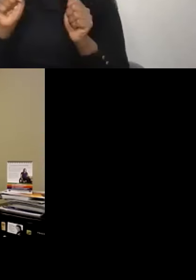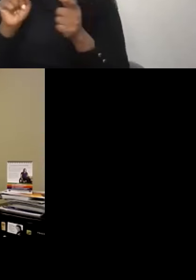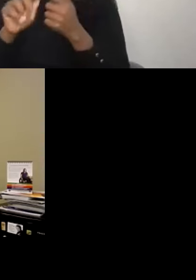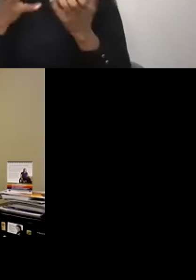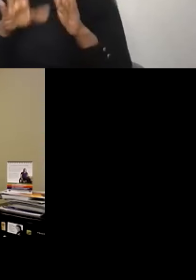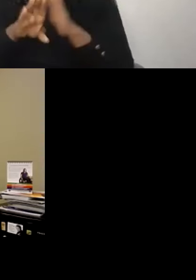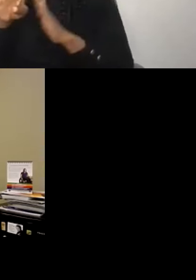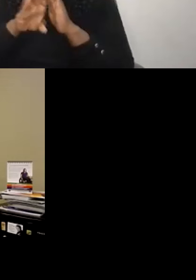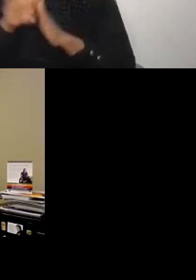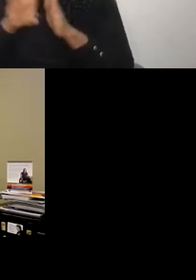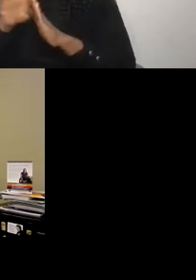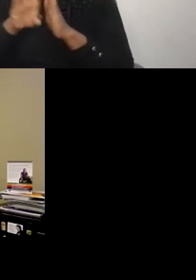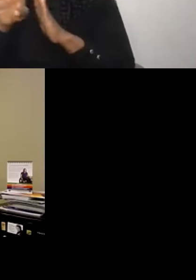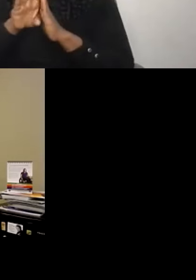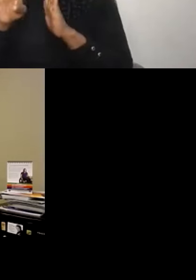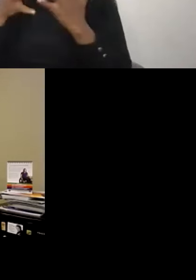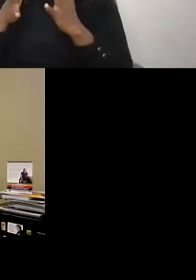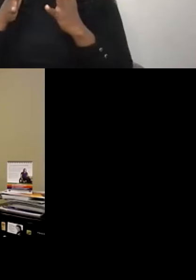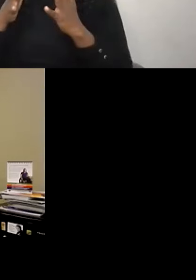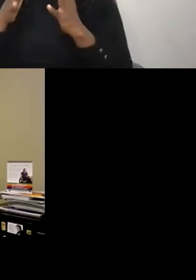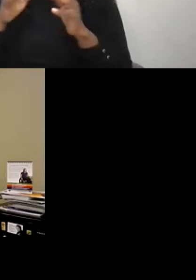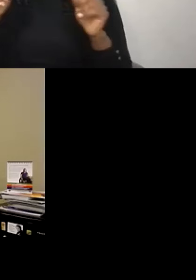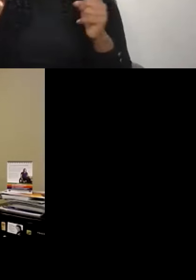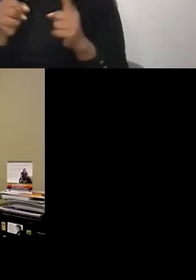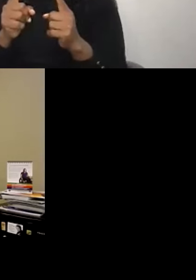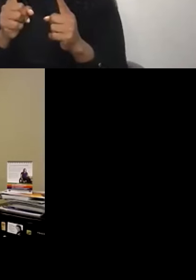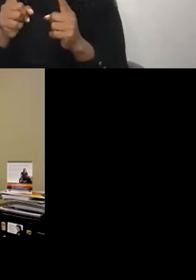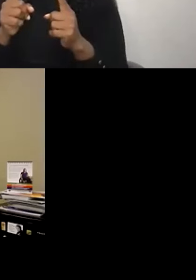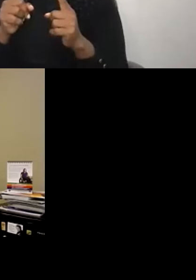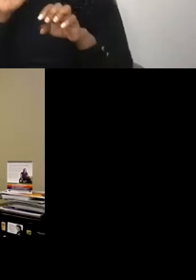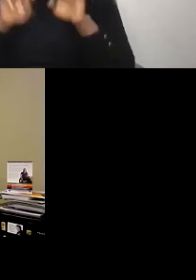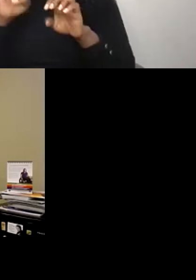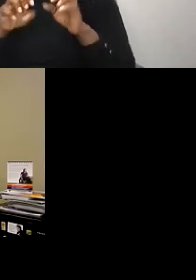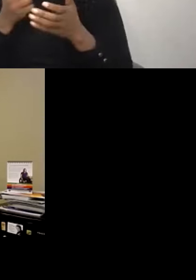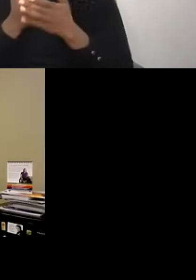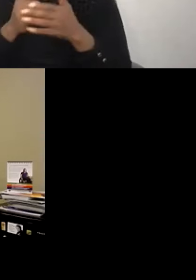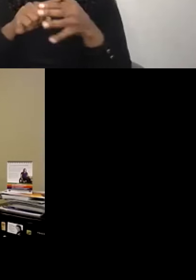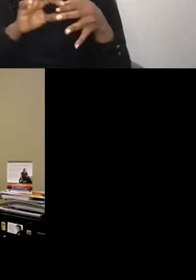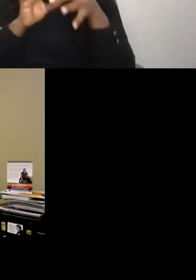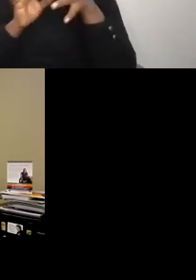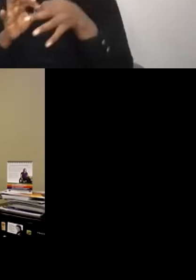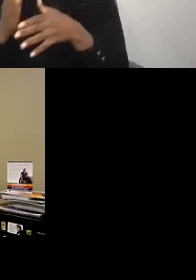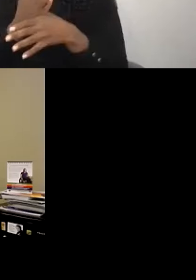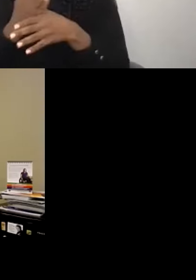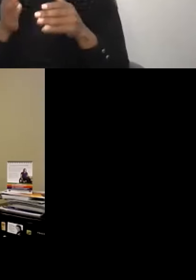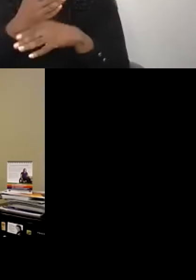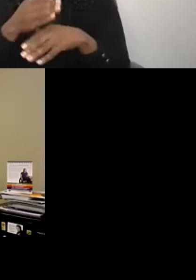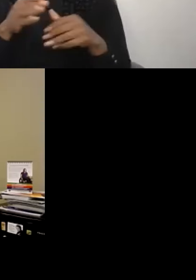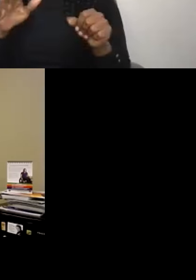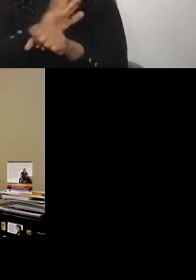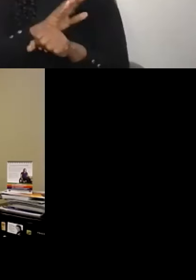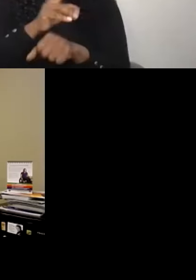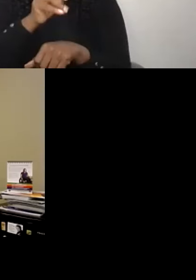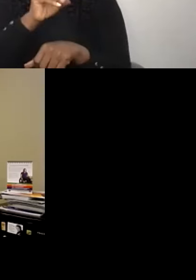develop kind of narrower evaluations that sort of bridge the middle ground between a full neuropsych